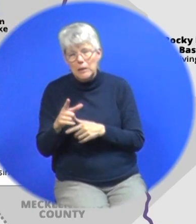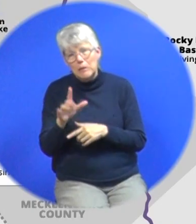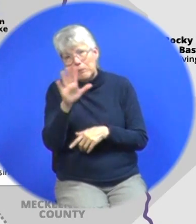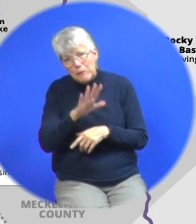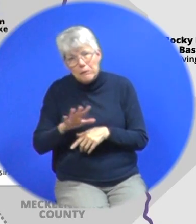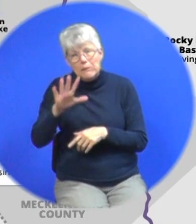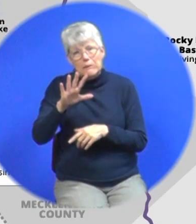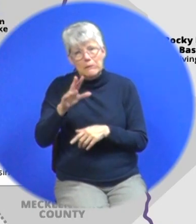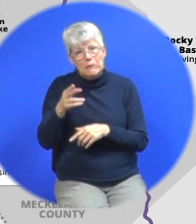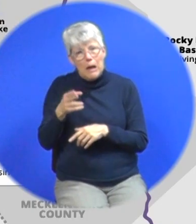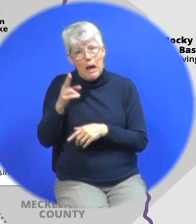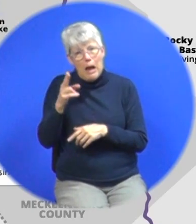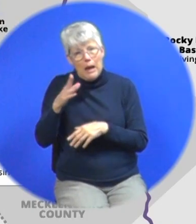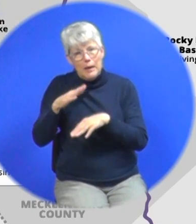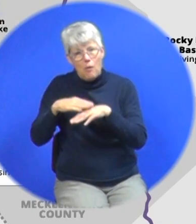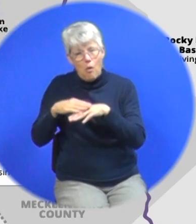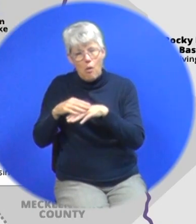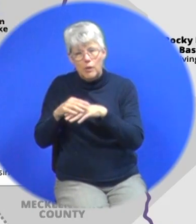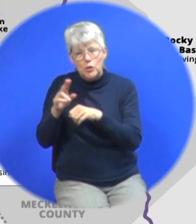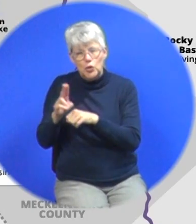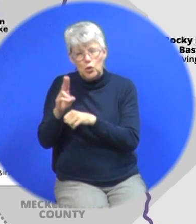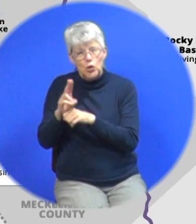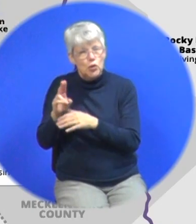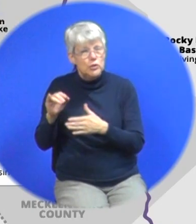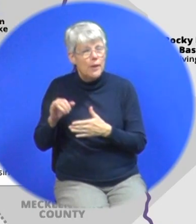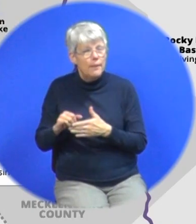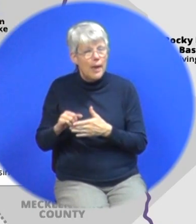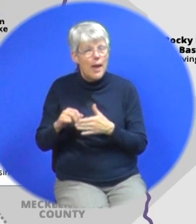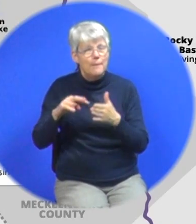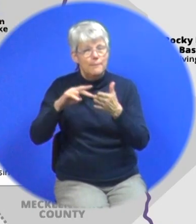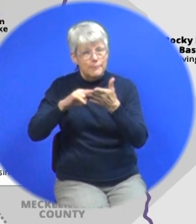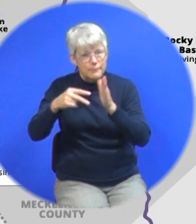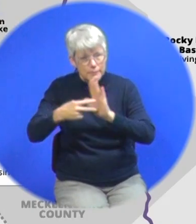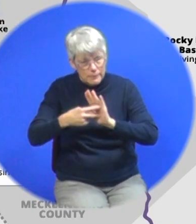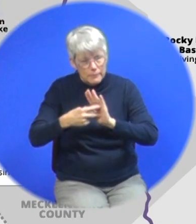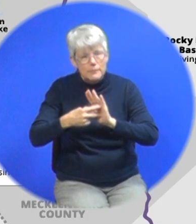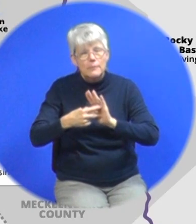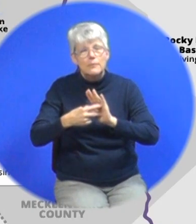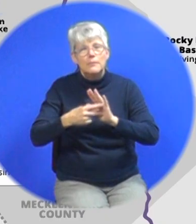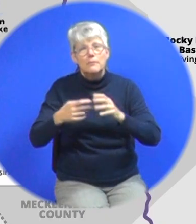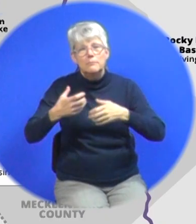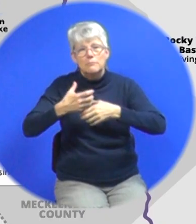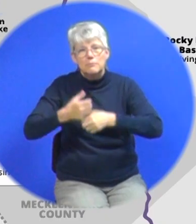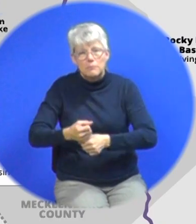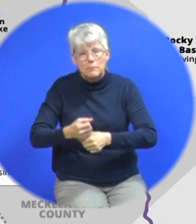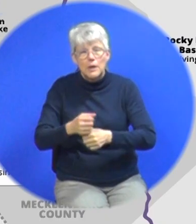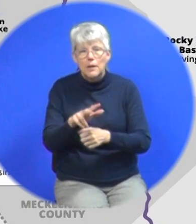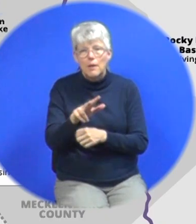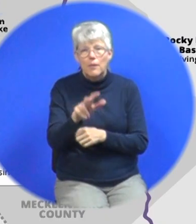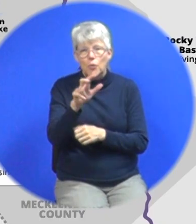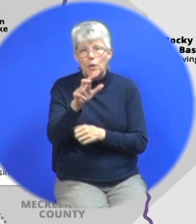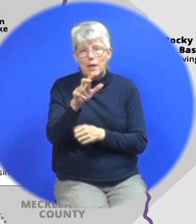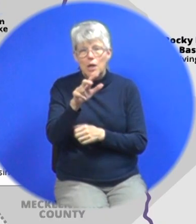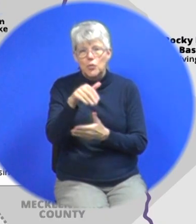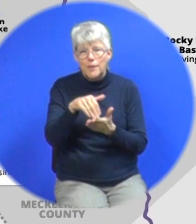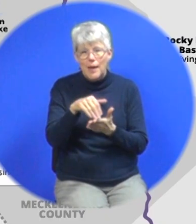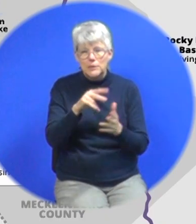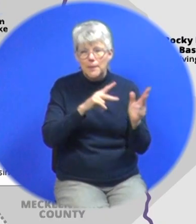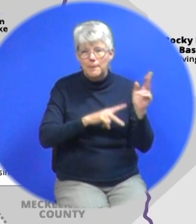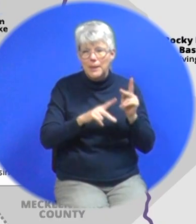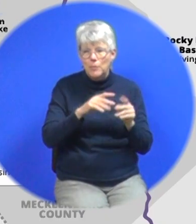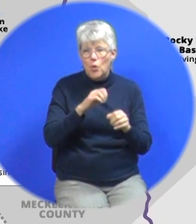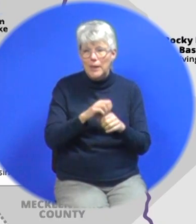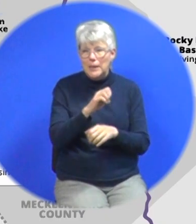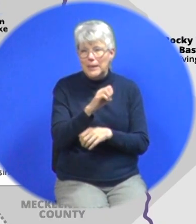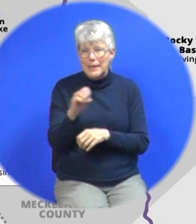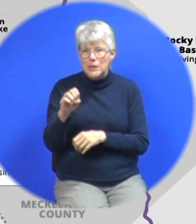high on the usage, what that would translate to, that basically means they want to put another 300,000 people in eastern